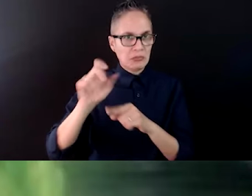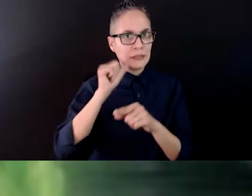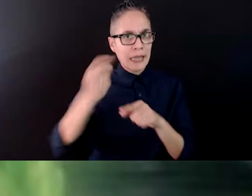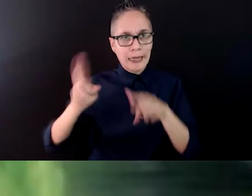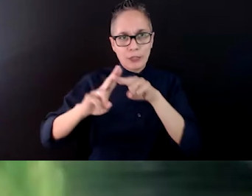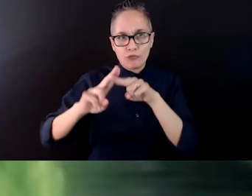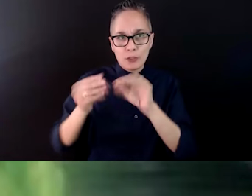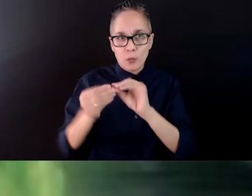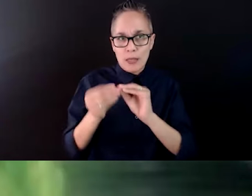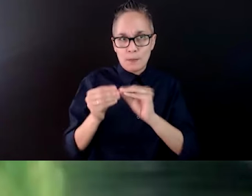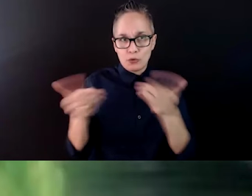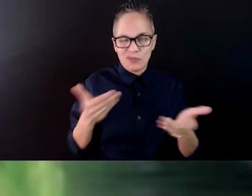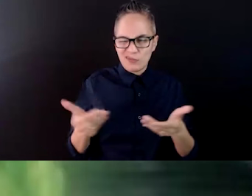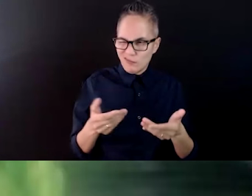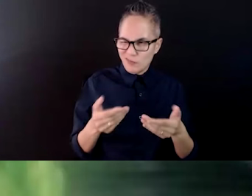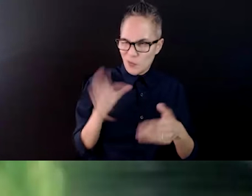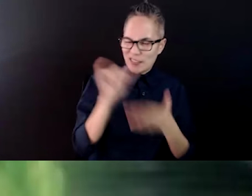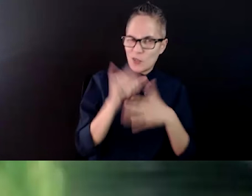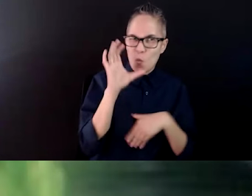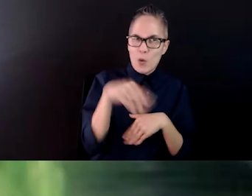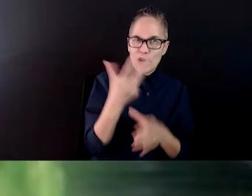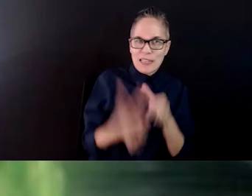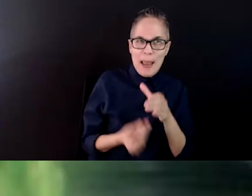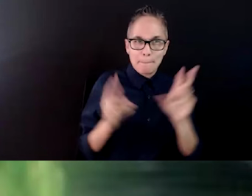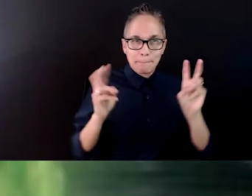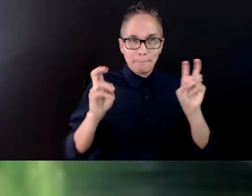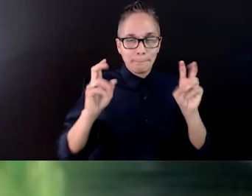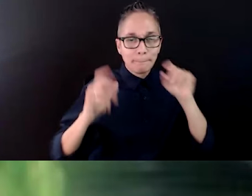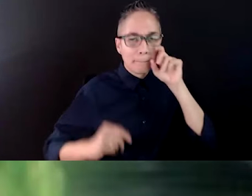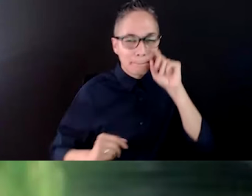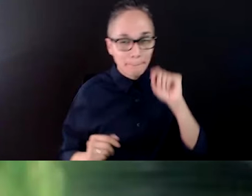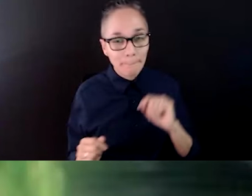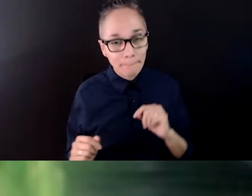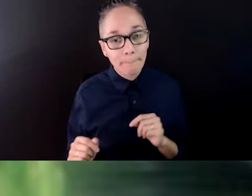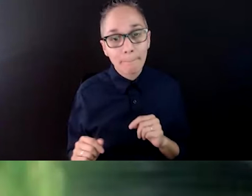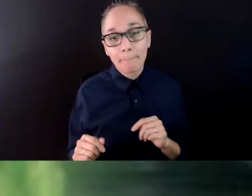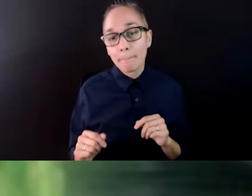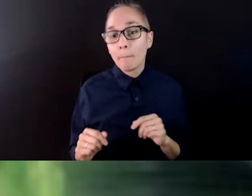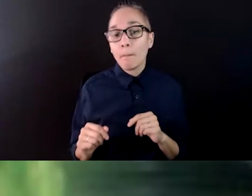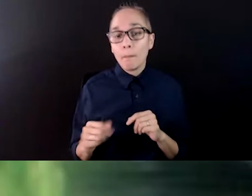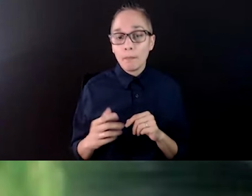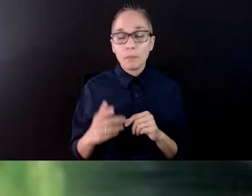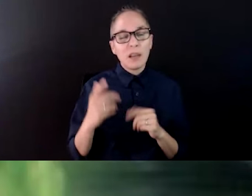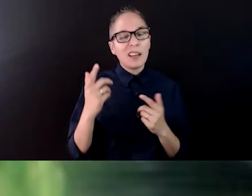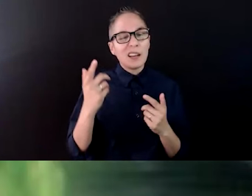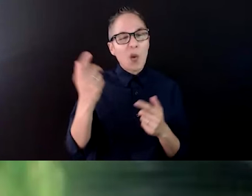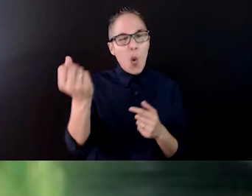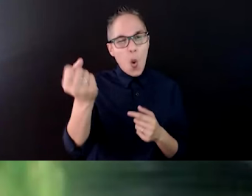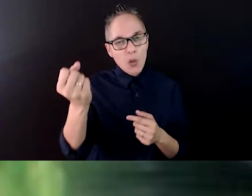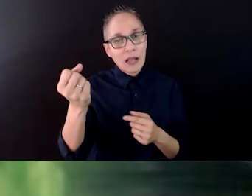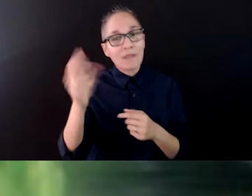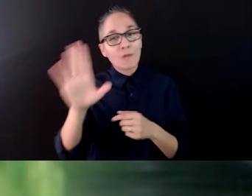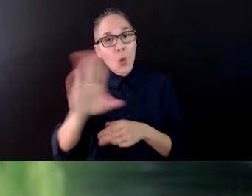So there's an interesting gap here. Anyway, so let's hold on to the hard questions and hold on to the